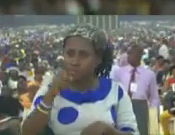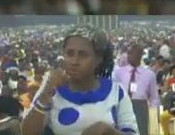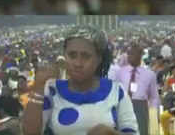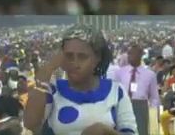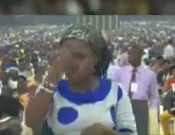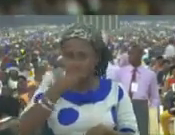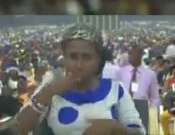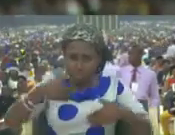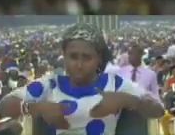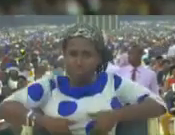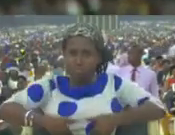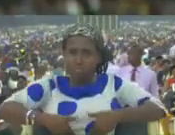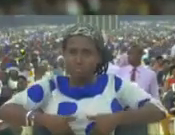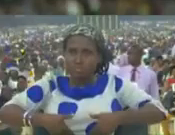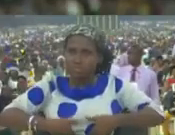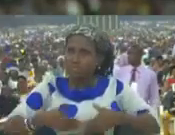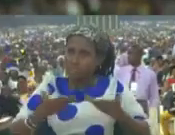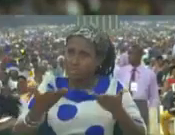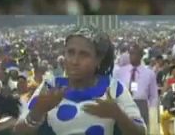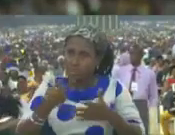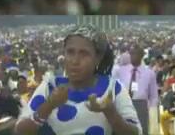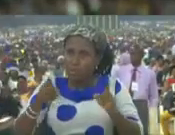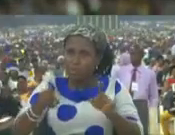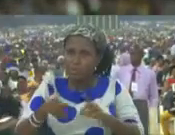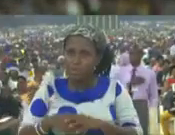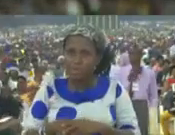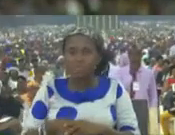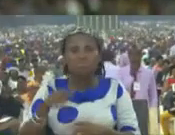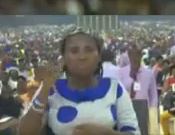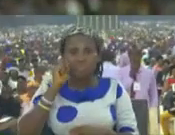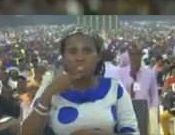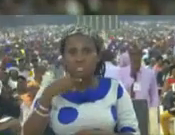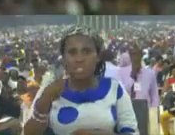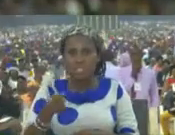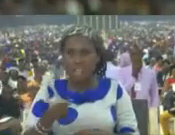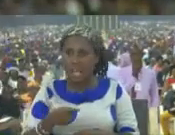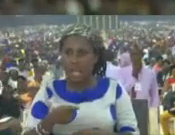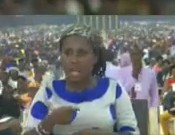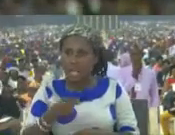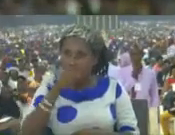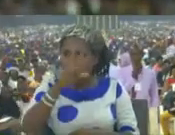younger. Oh, she said, you were not there, you didn't hear?